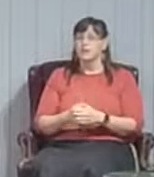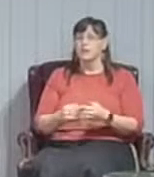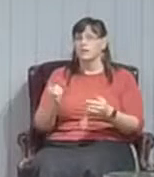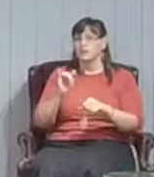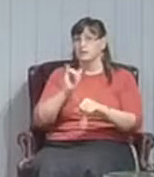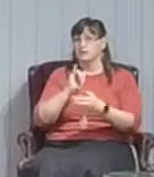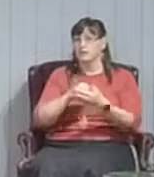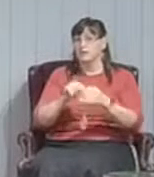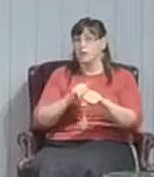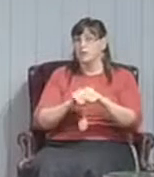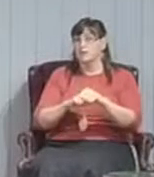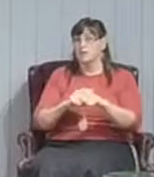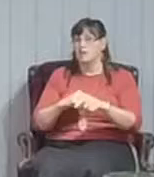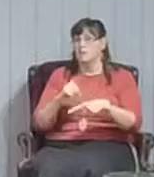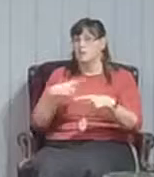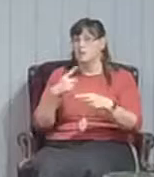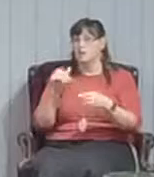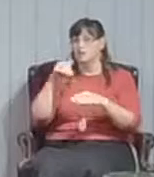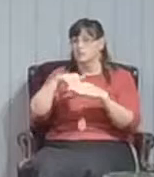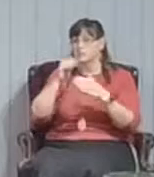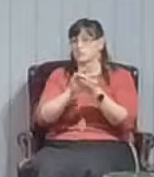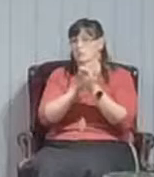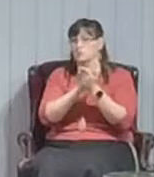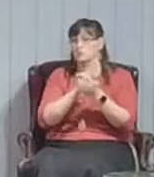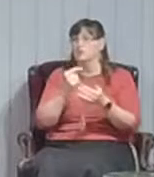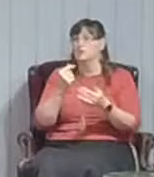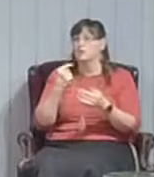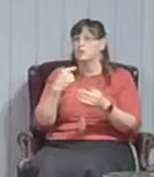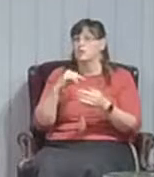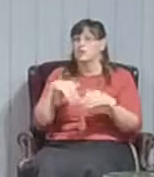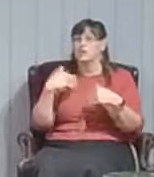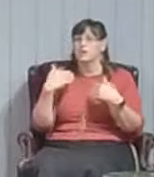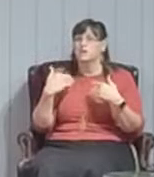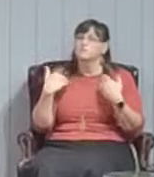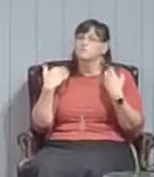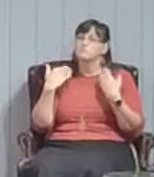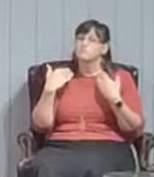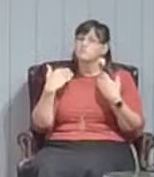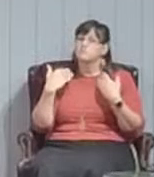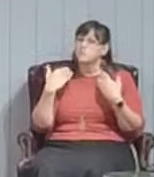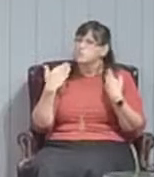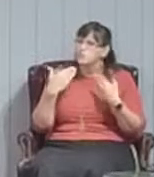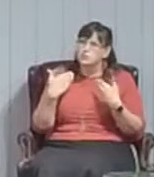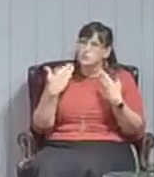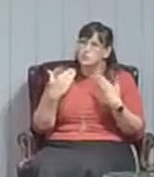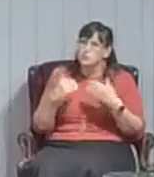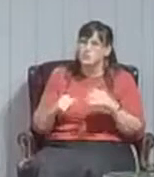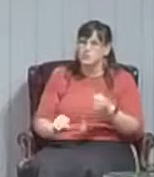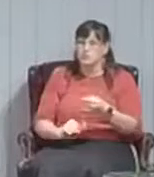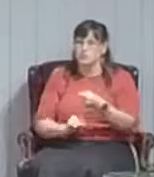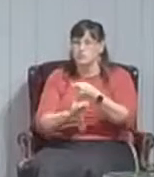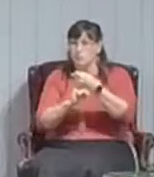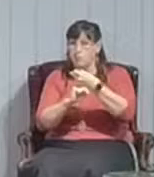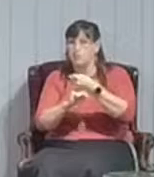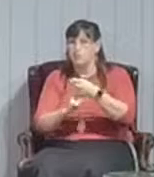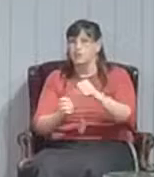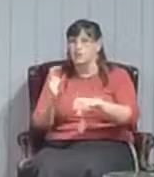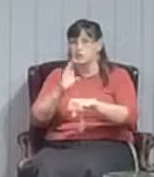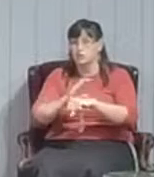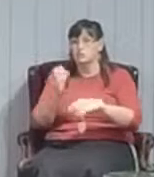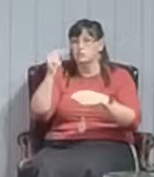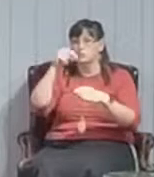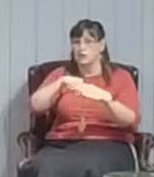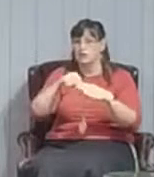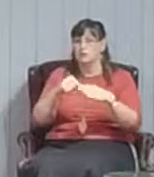I went to school, we didn't do, they discouraged supporting church planters. Because